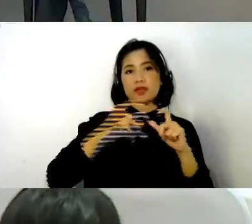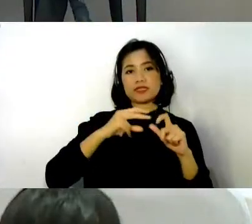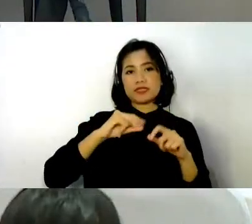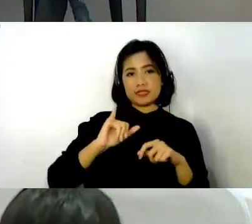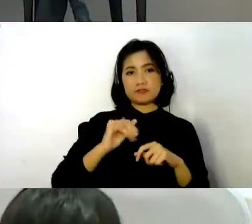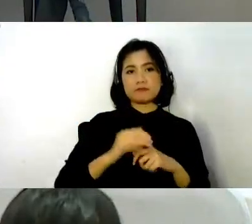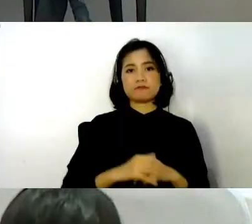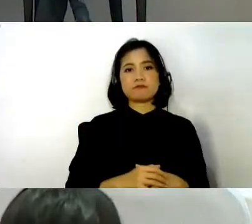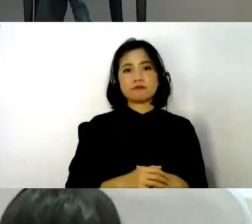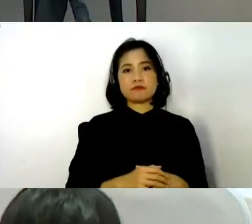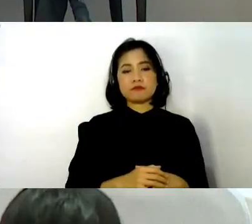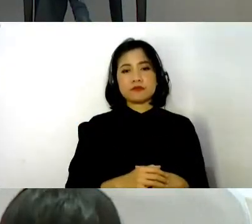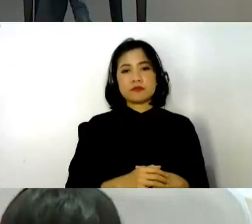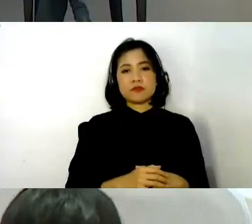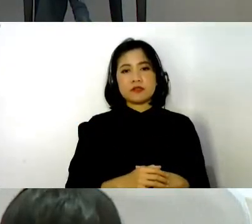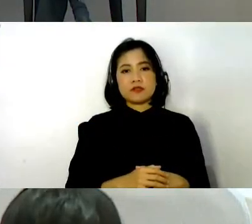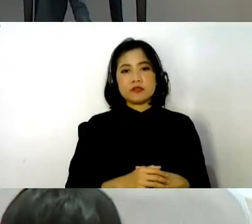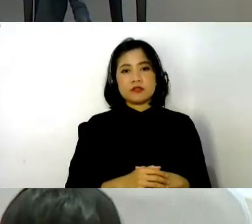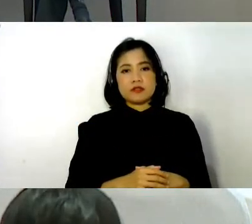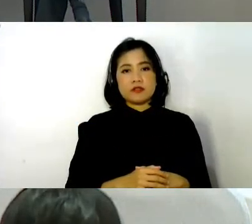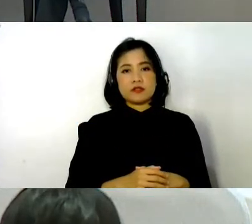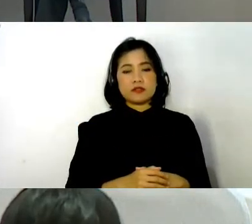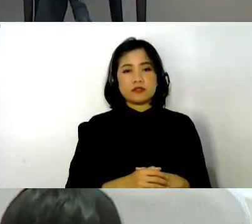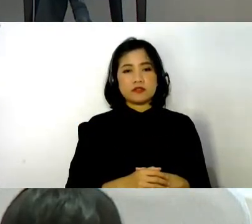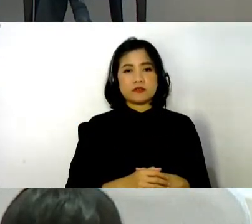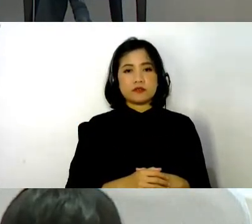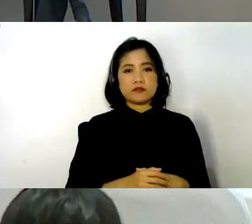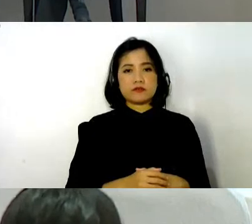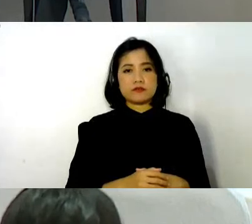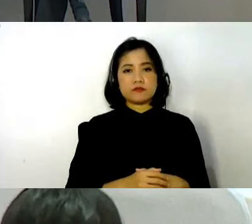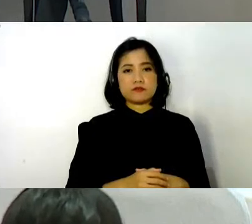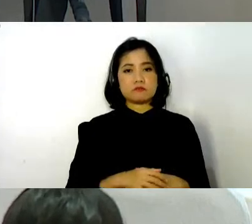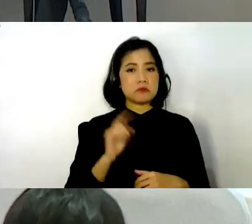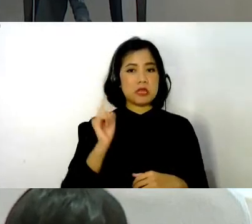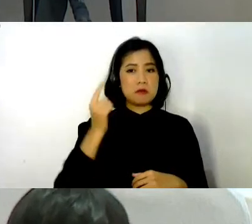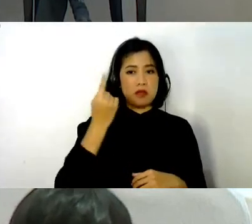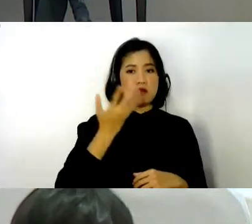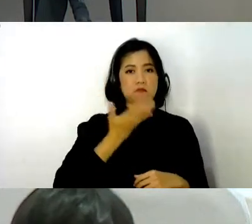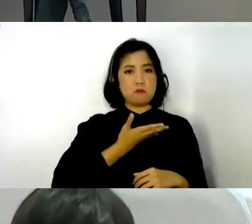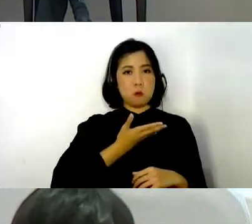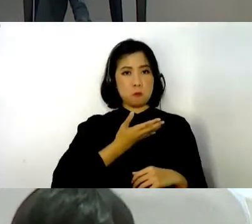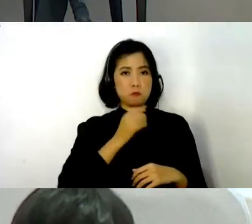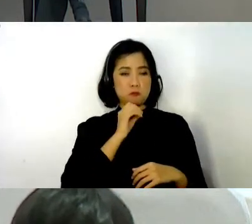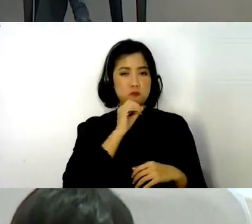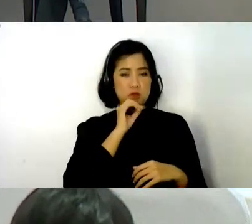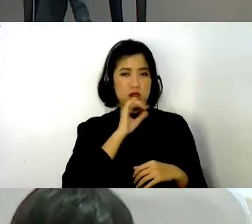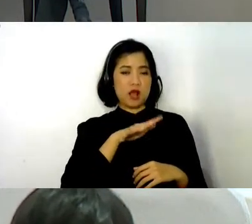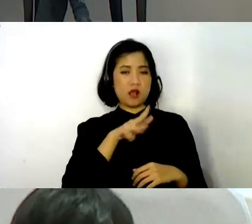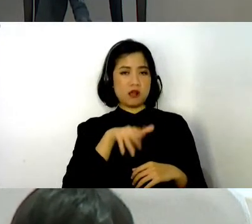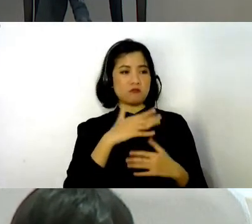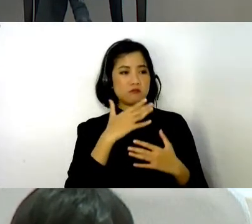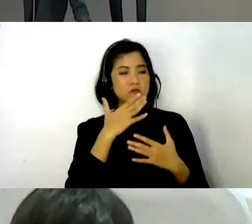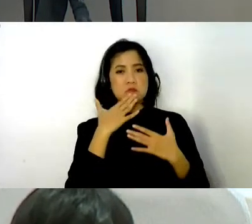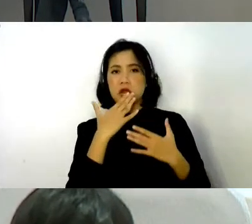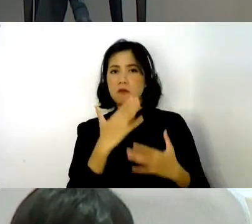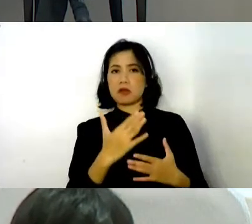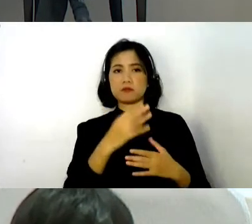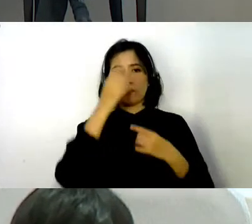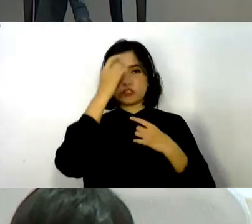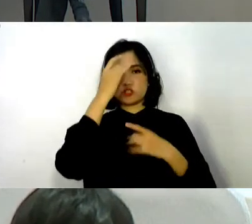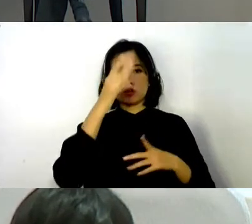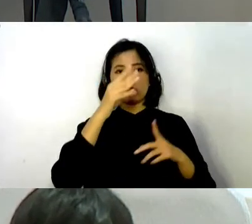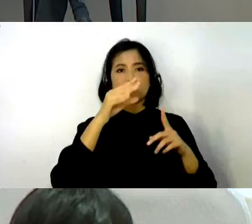if we still continue with the current subsidy policy. So something has to be done, of course, with this subsidy policy. But I don't